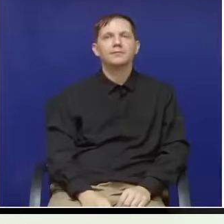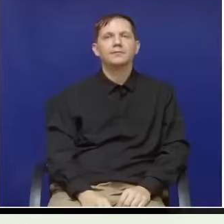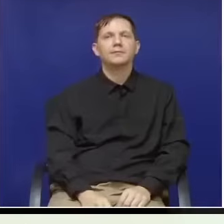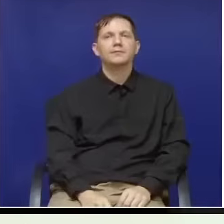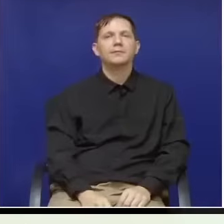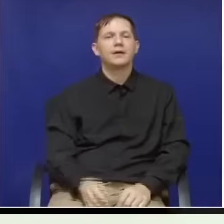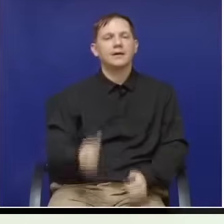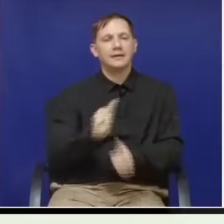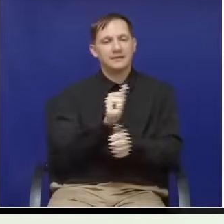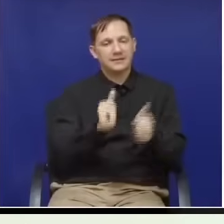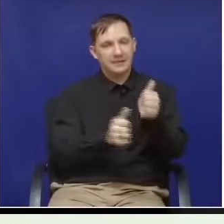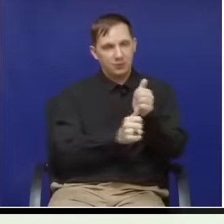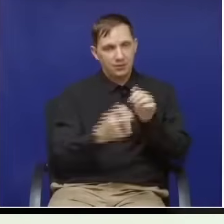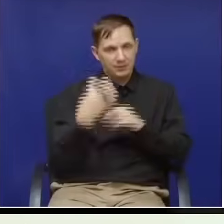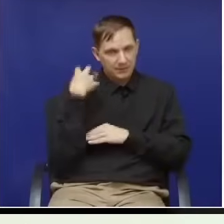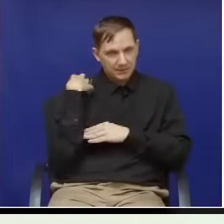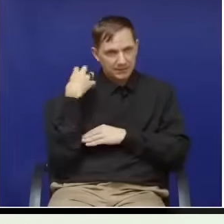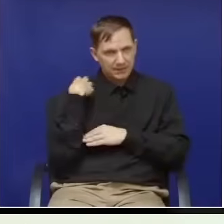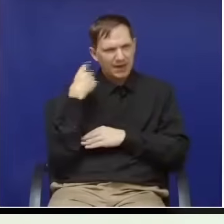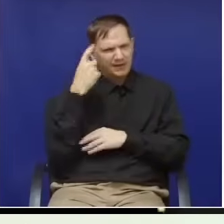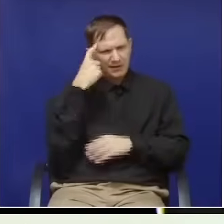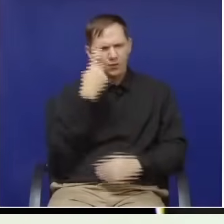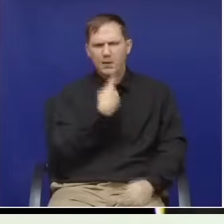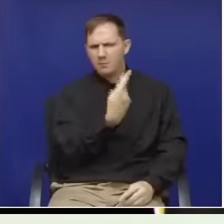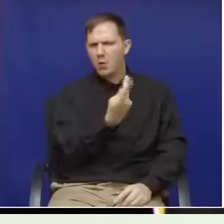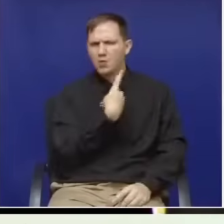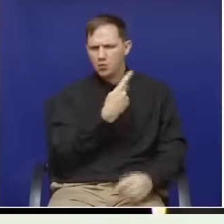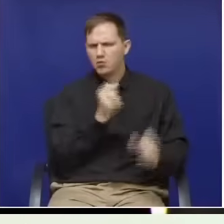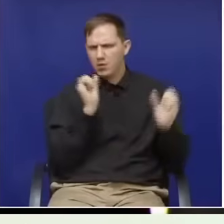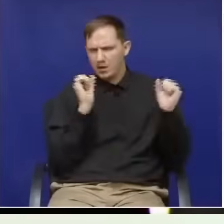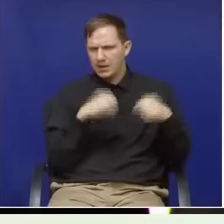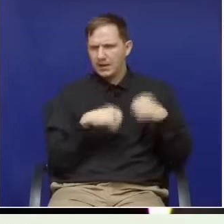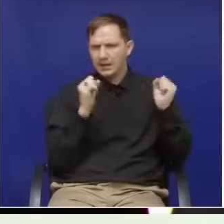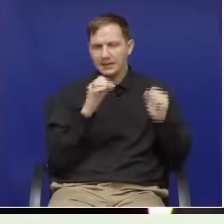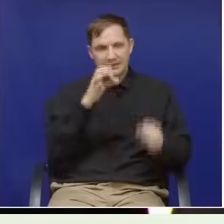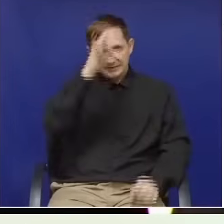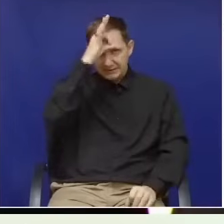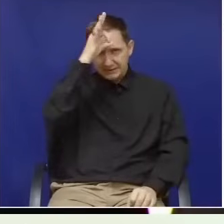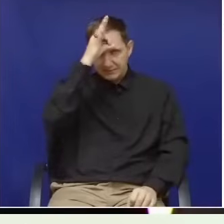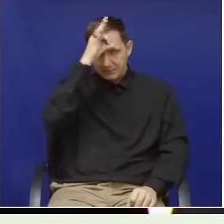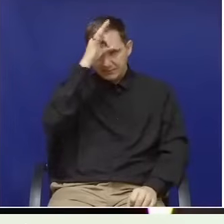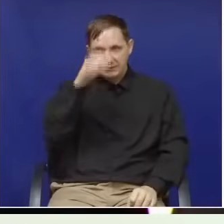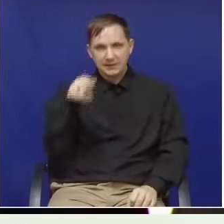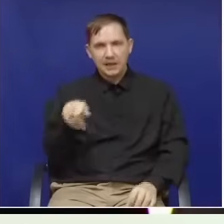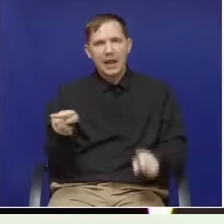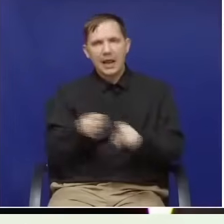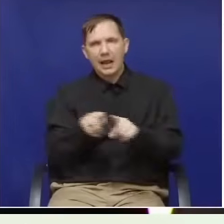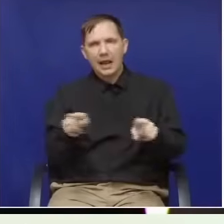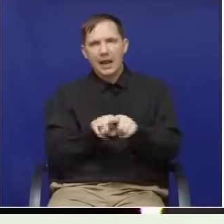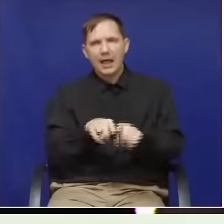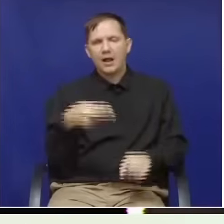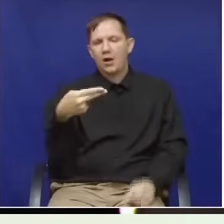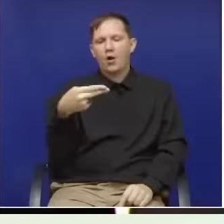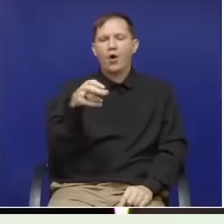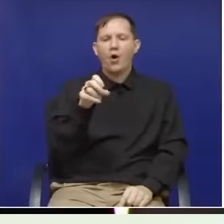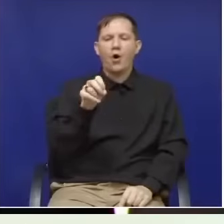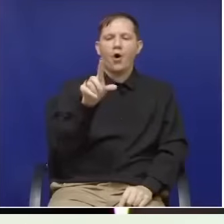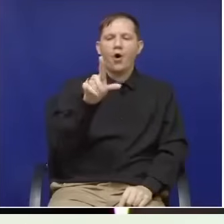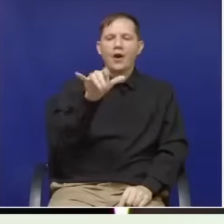Deputy Minister, I think both you and I could agree that SEPs cannot become Hollywood with too many actors.